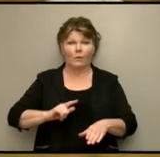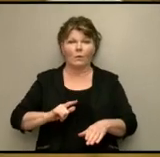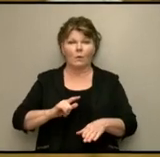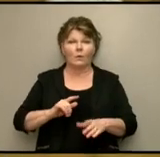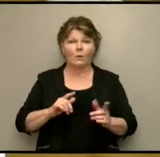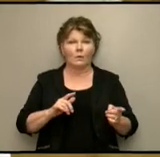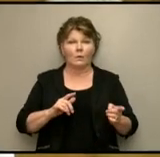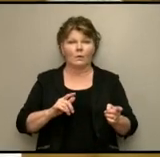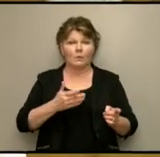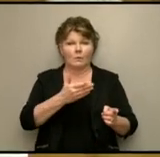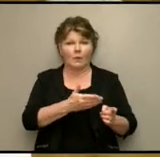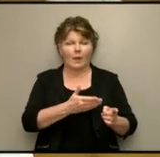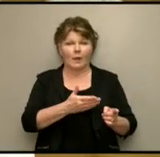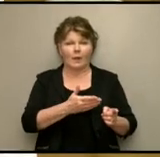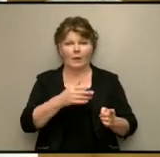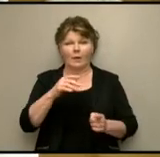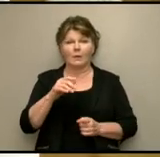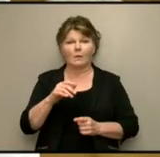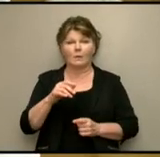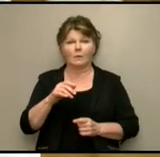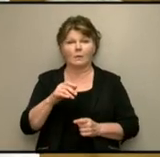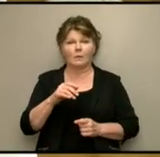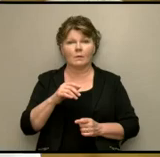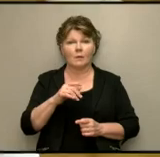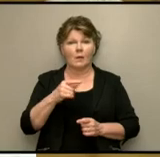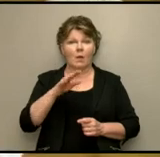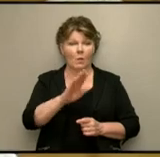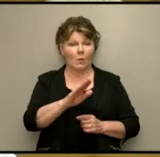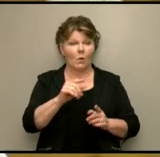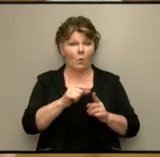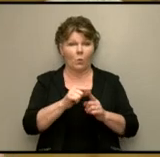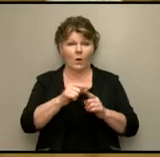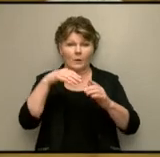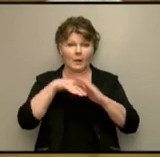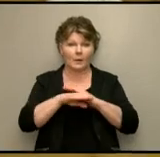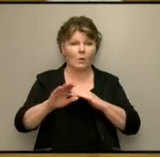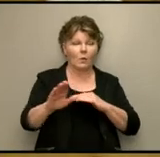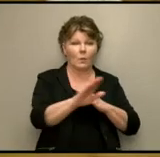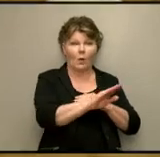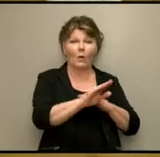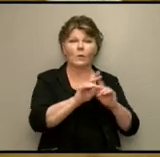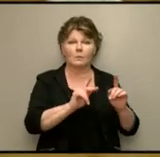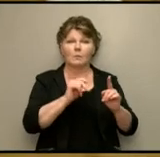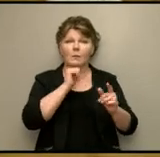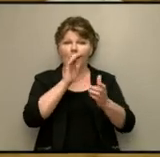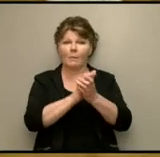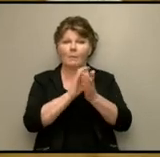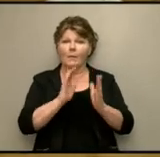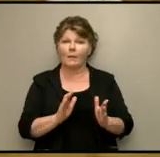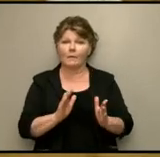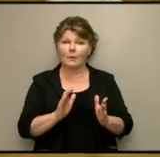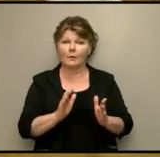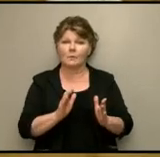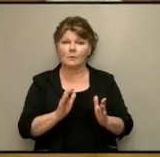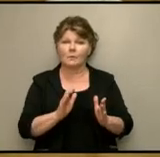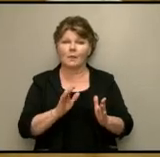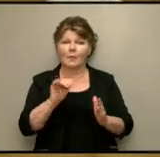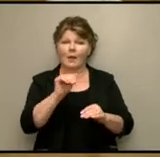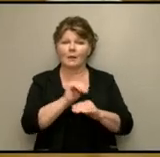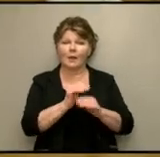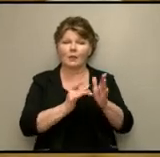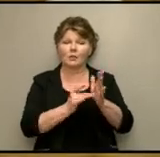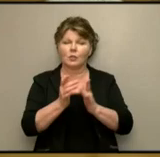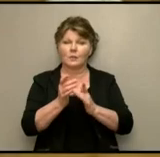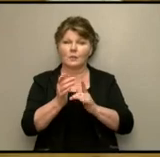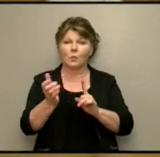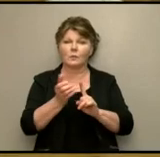Cornelius and his whole pagan house Jesus' words, the Holy Spirit came into them. It goes back to the night Jesus was arrested.